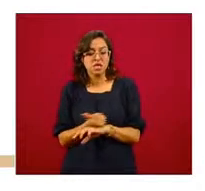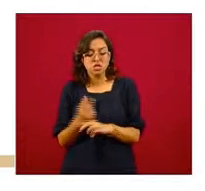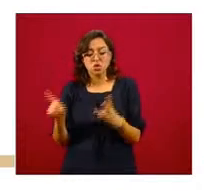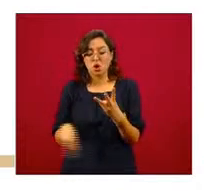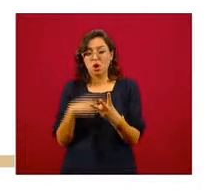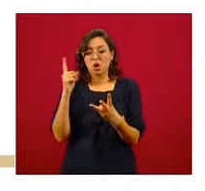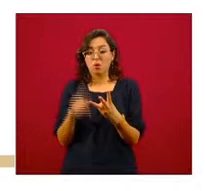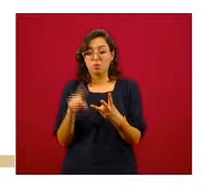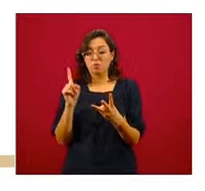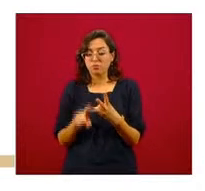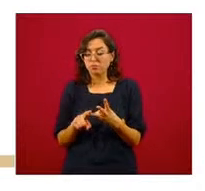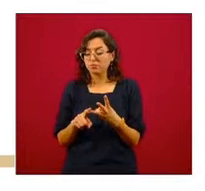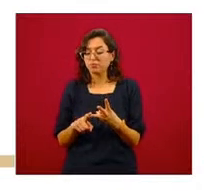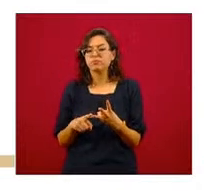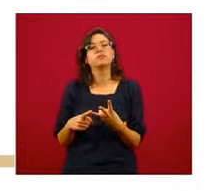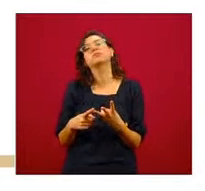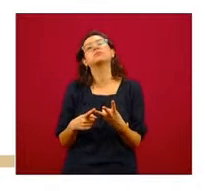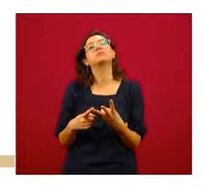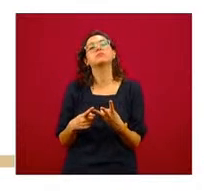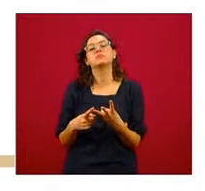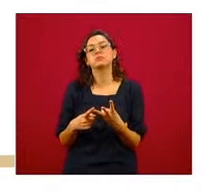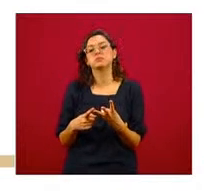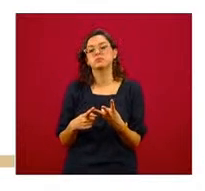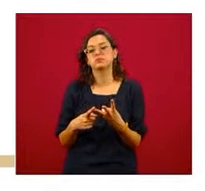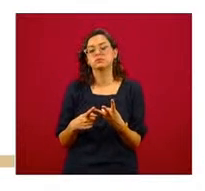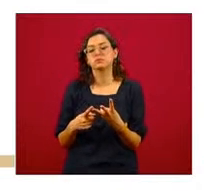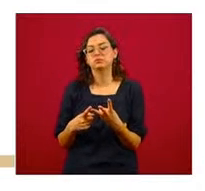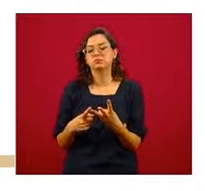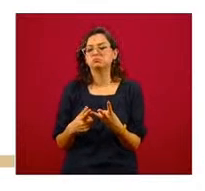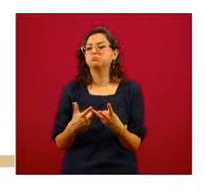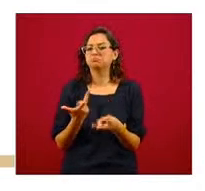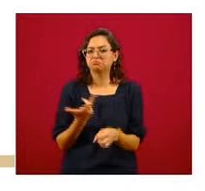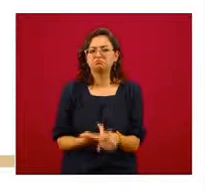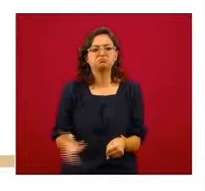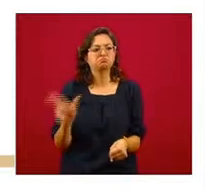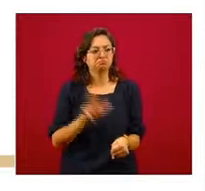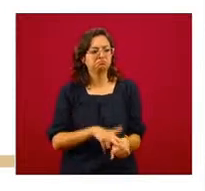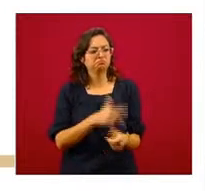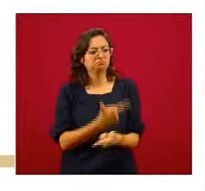positive cases is yellow, hospitalized cases